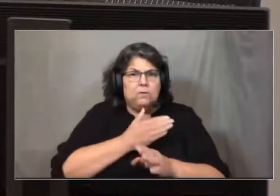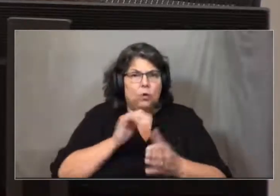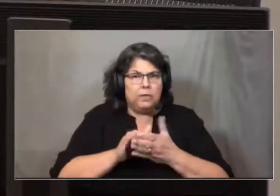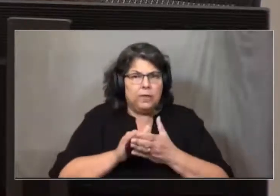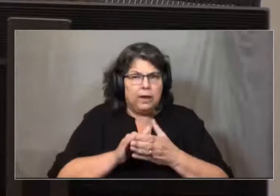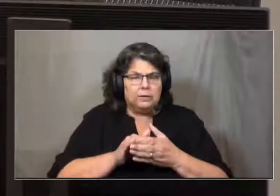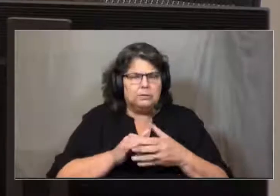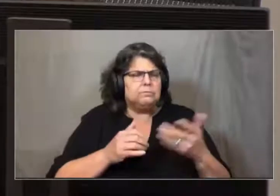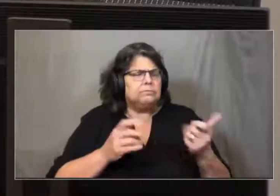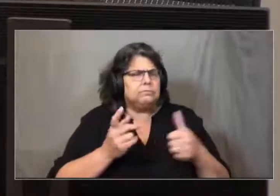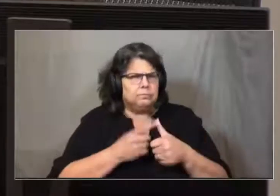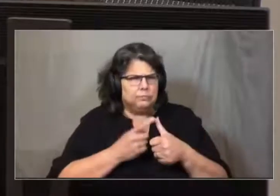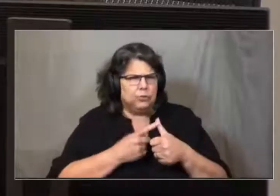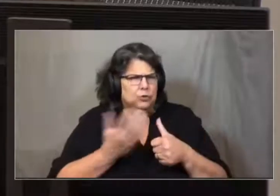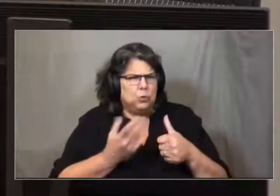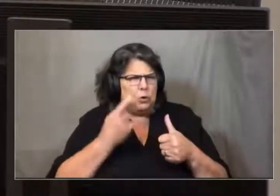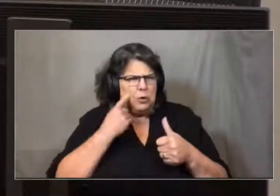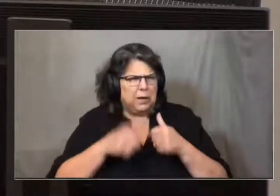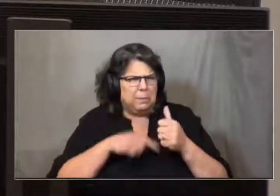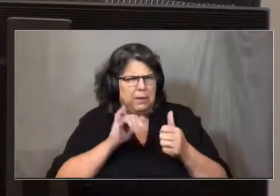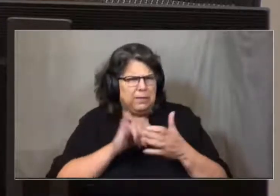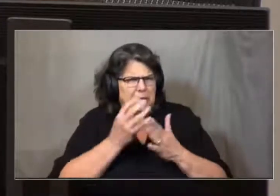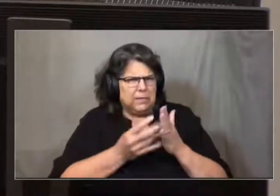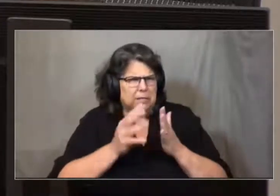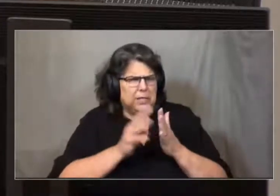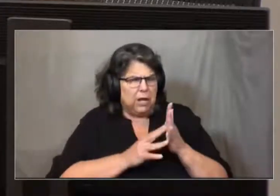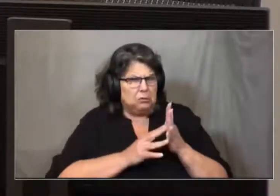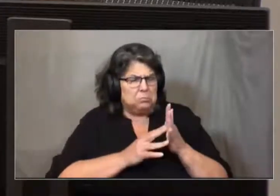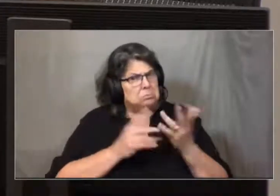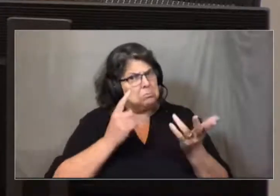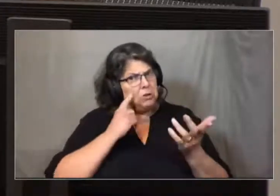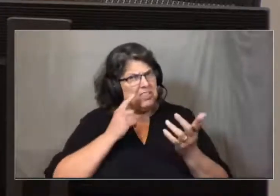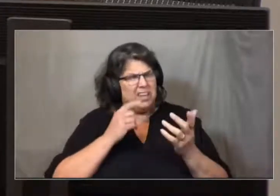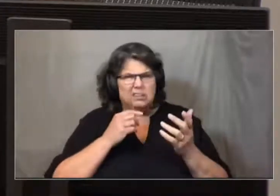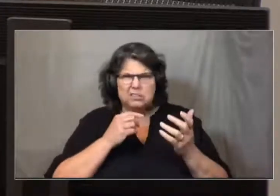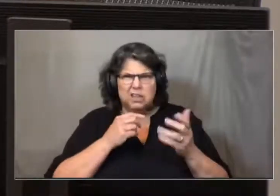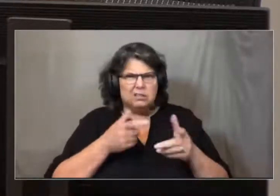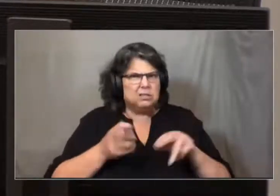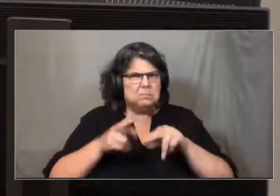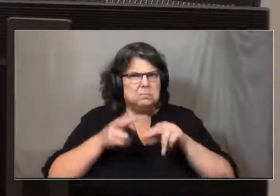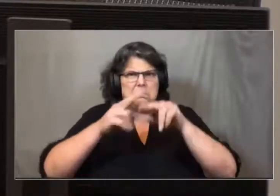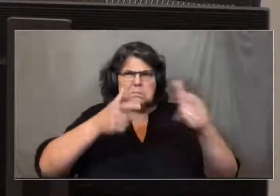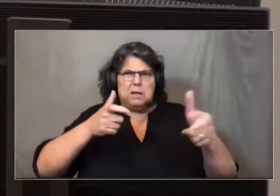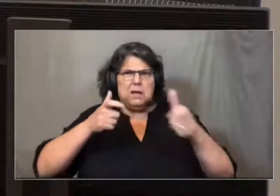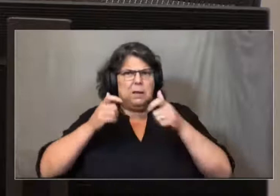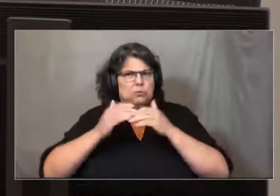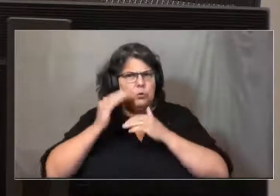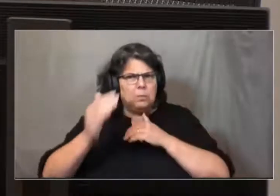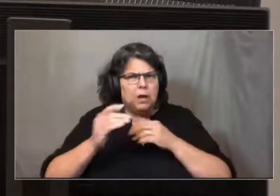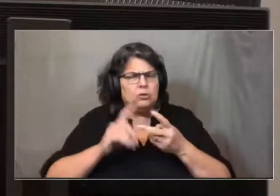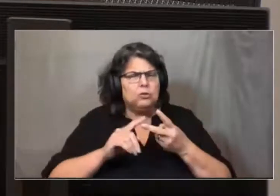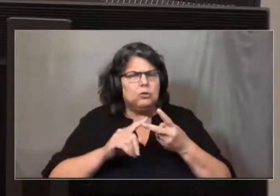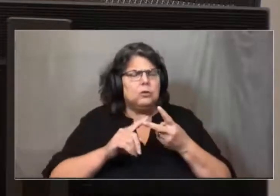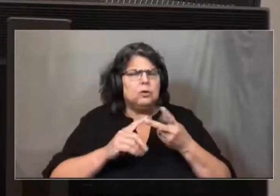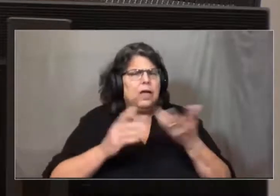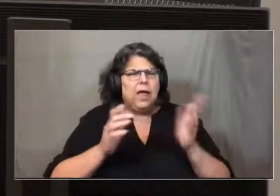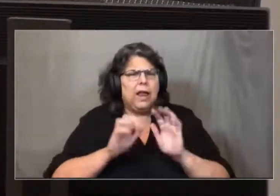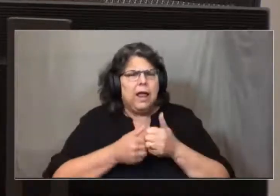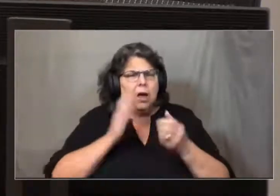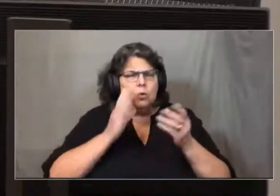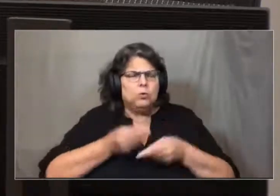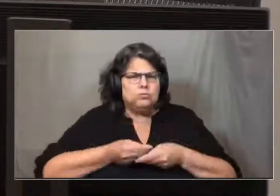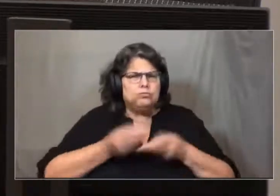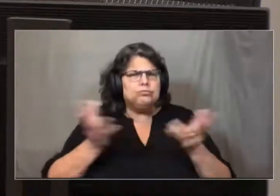your reactions to this timeline? Is it an accelerated timeline? Second, what distribution mechanisms